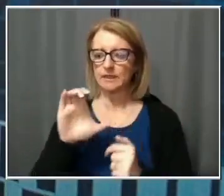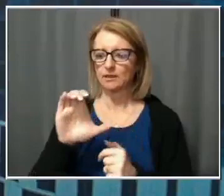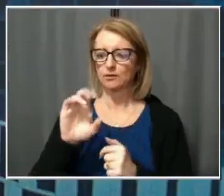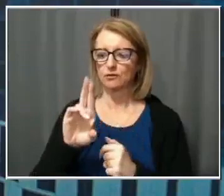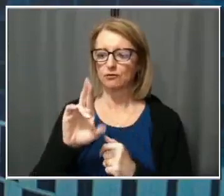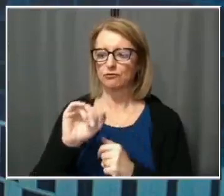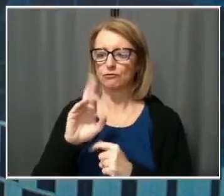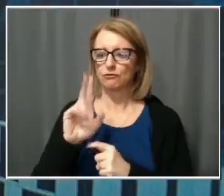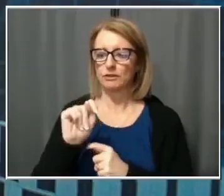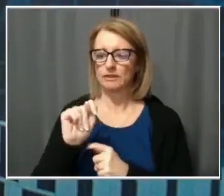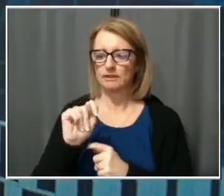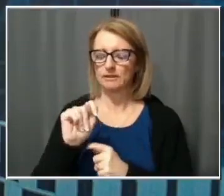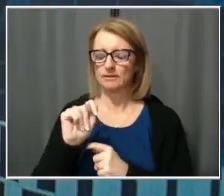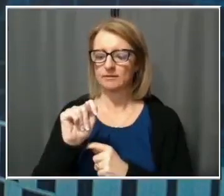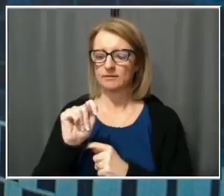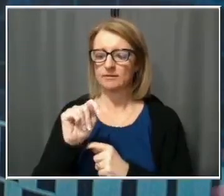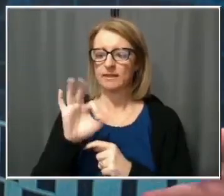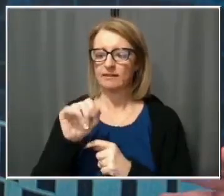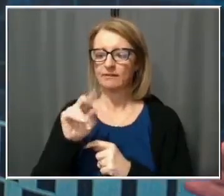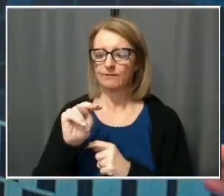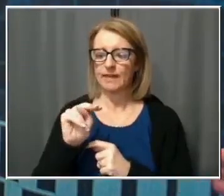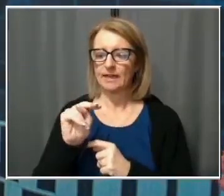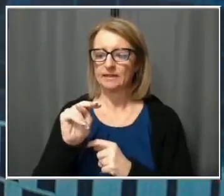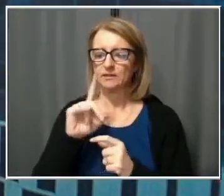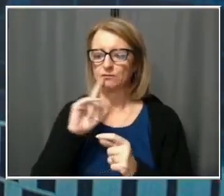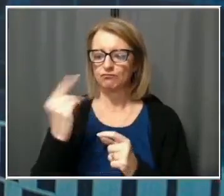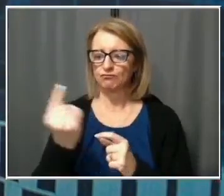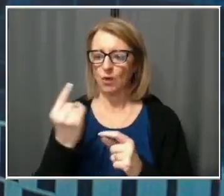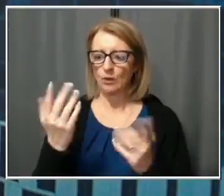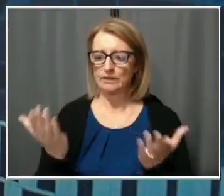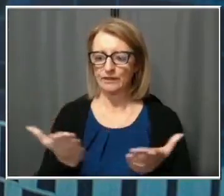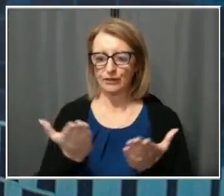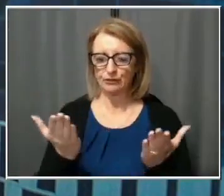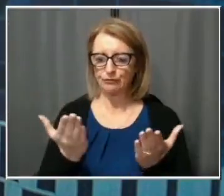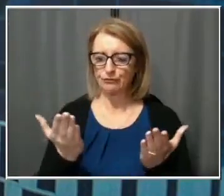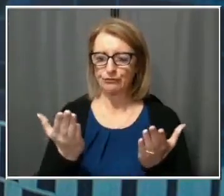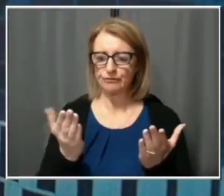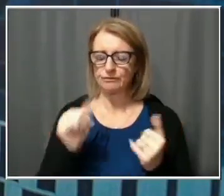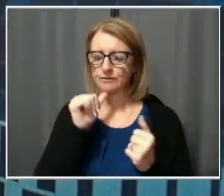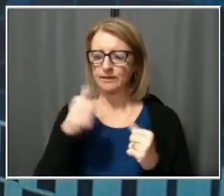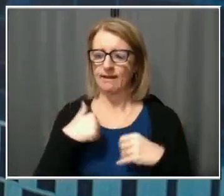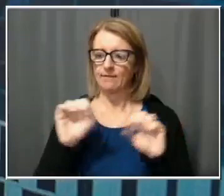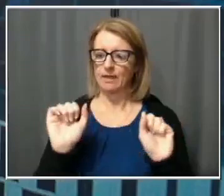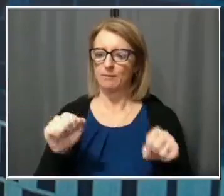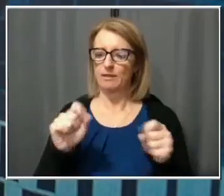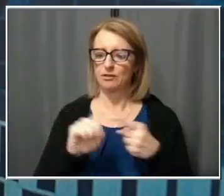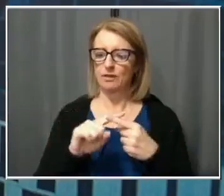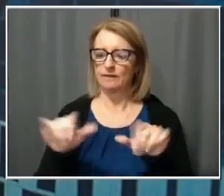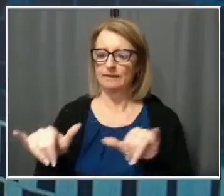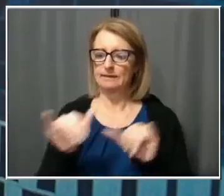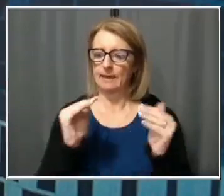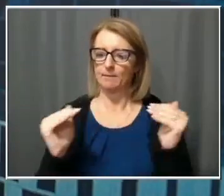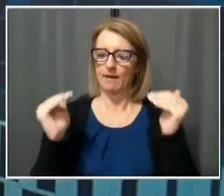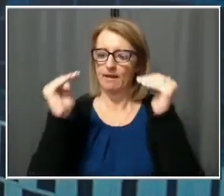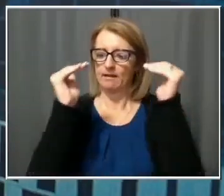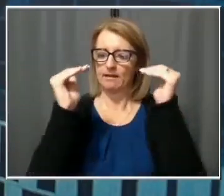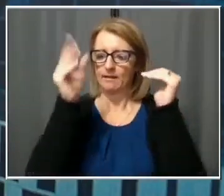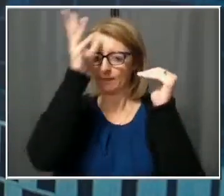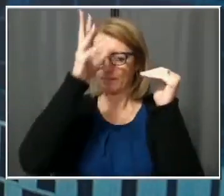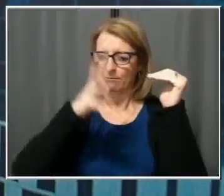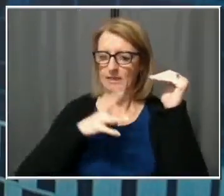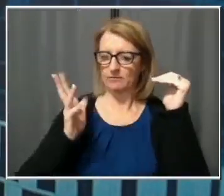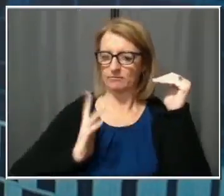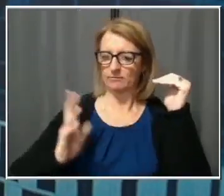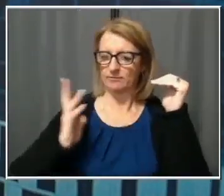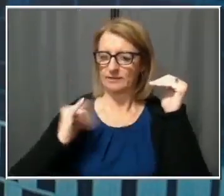the stage. And the fan base, I think, has always been there. They just haven't had the ability to have the same hype that the men have had. And now we're seeing it